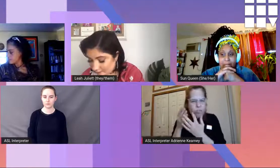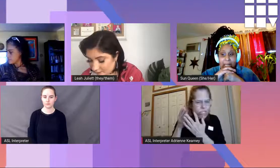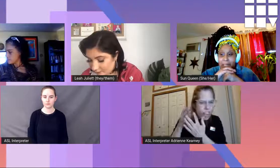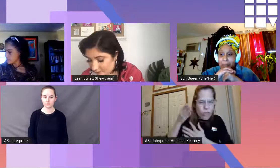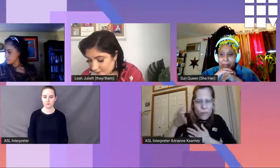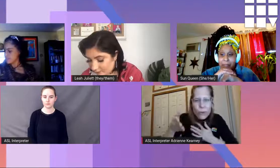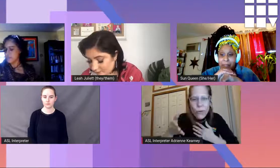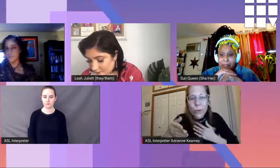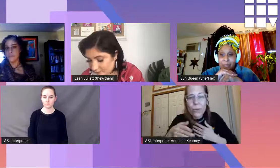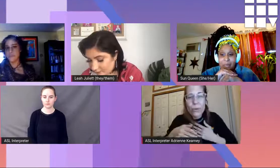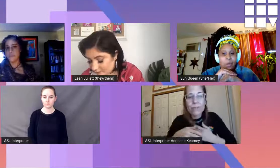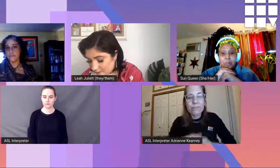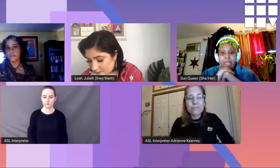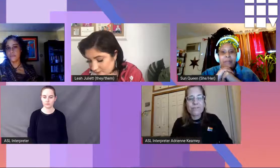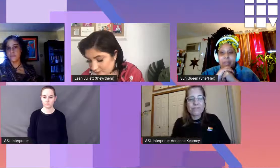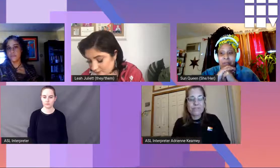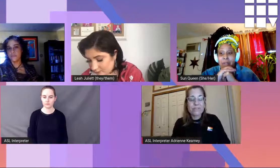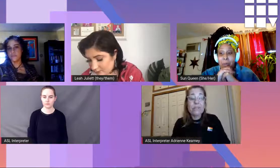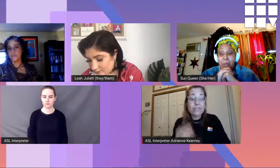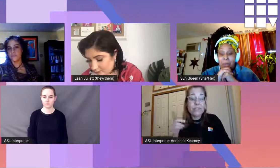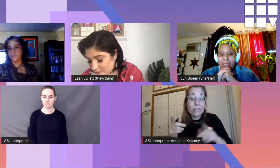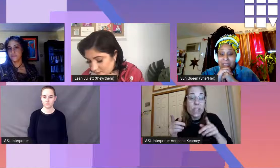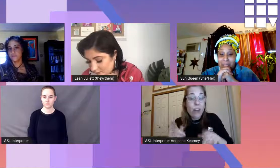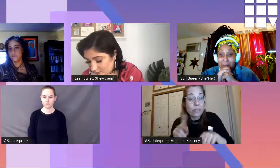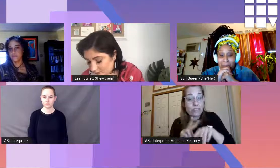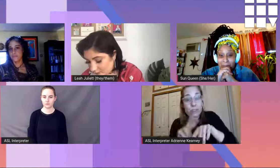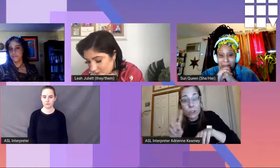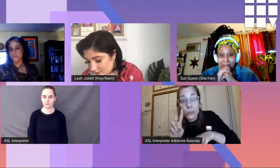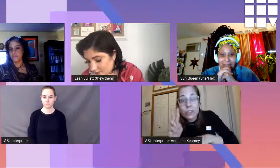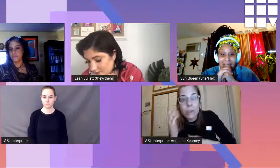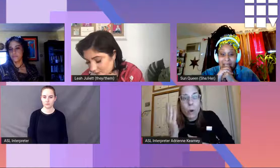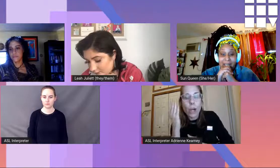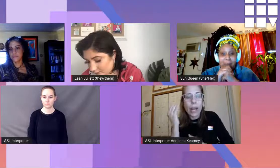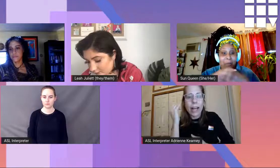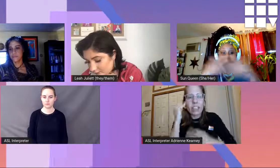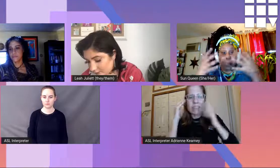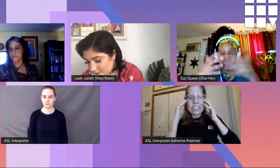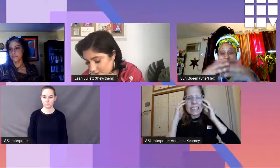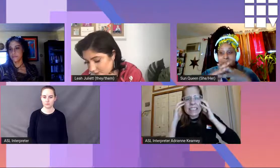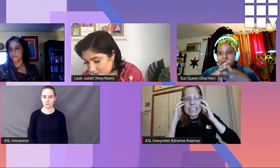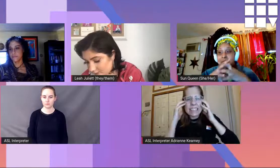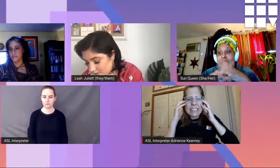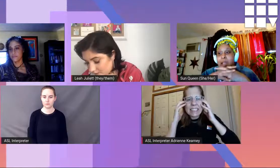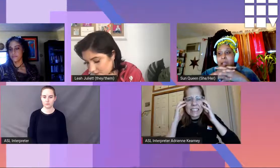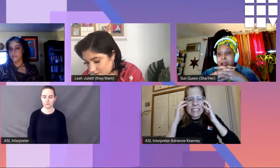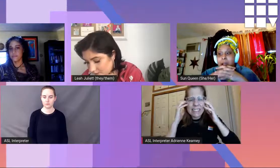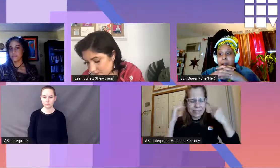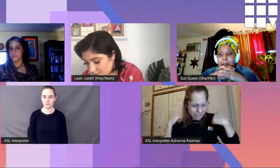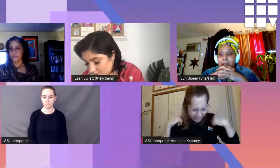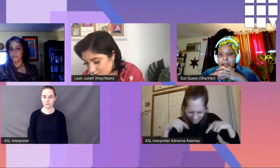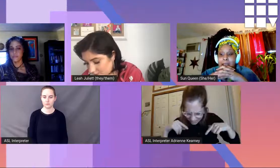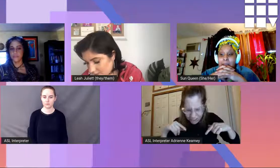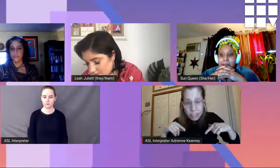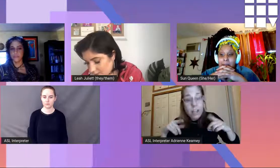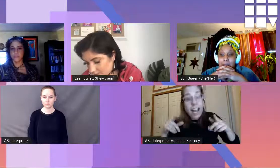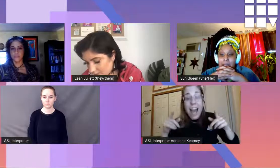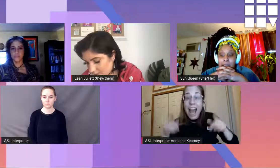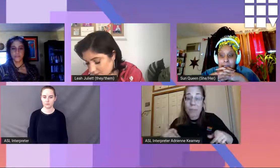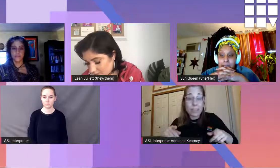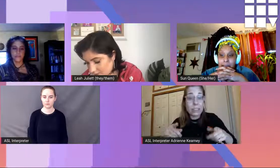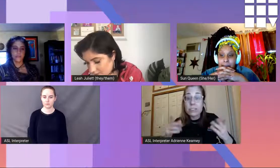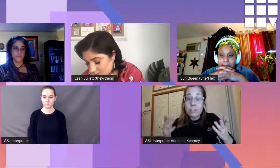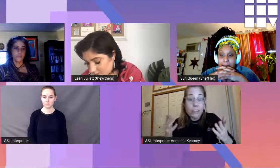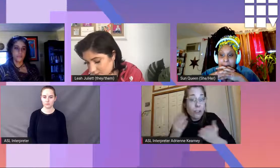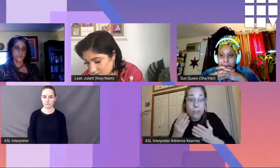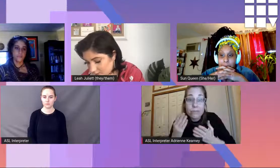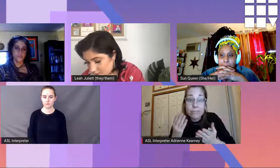2 a.m. or whenever moments, because they come throughout the day, at times